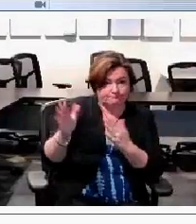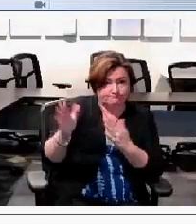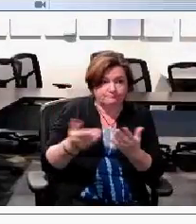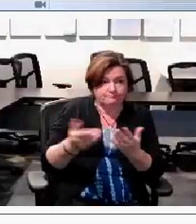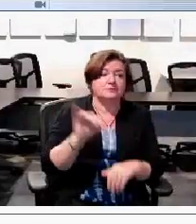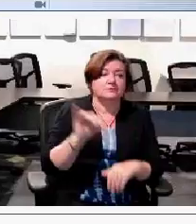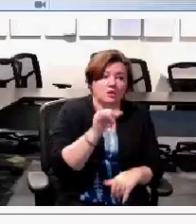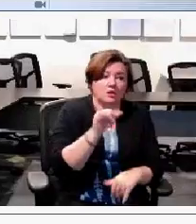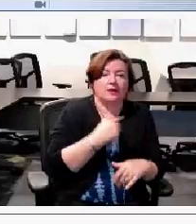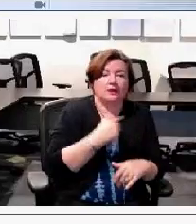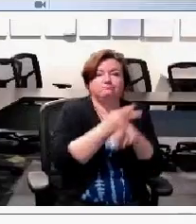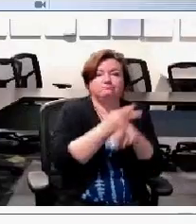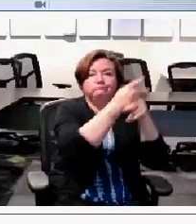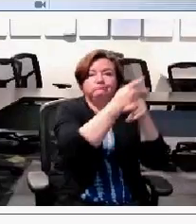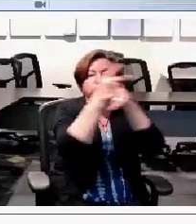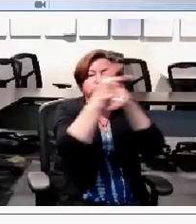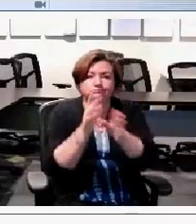literacy.